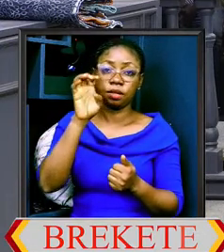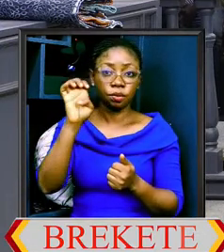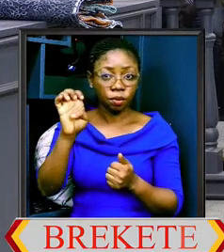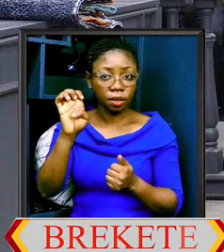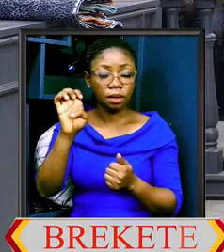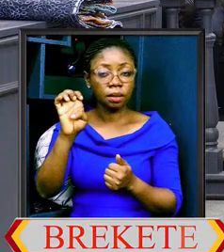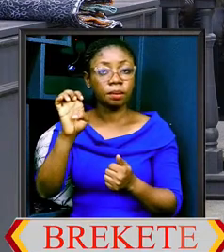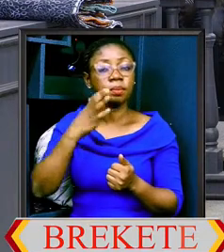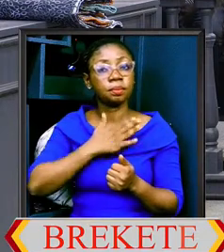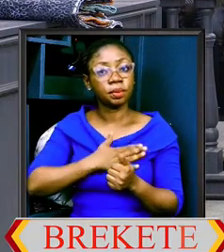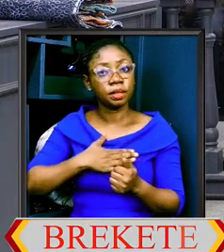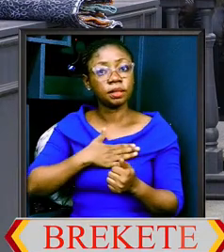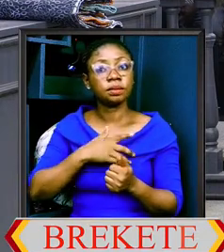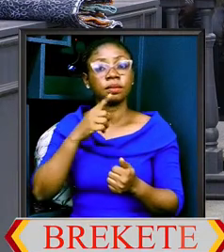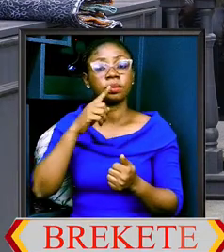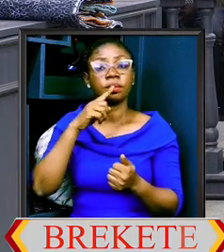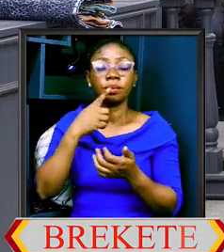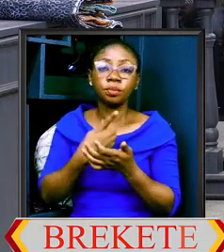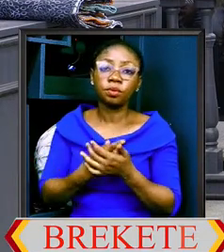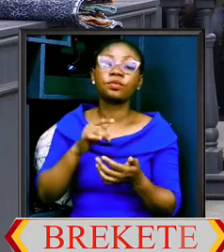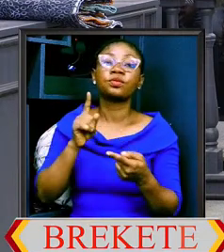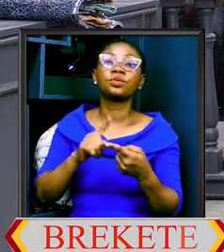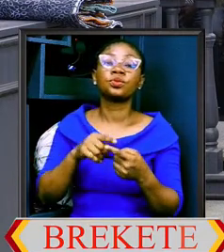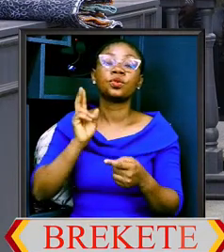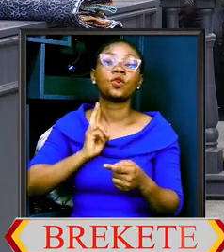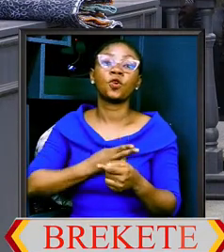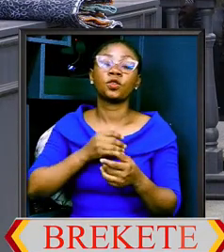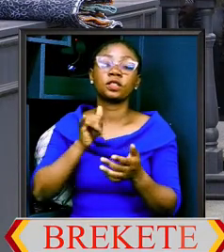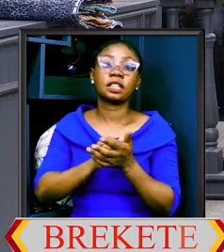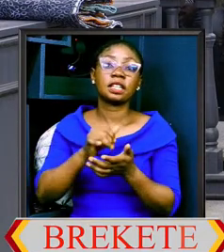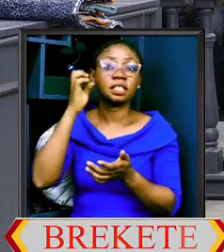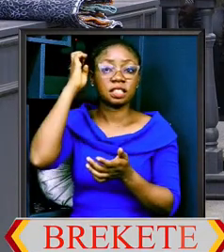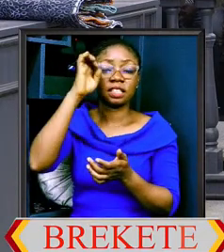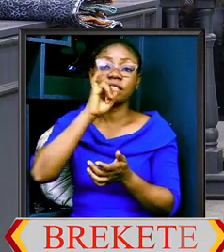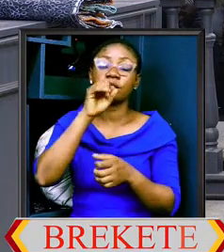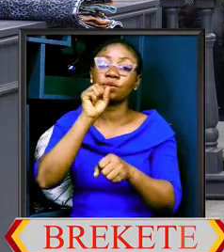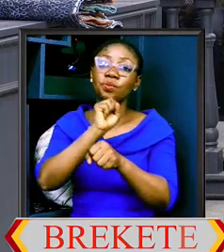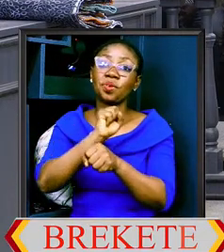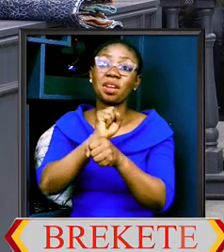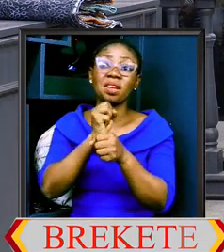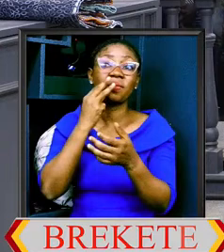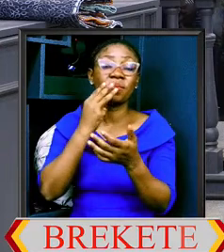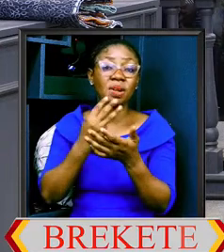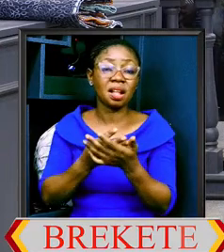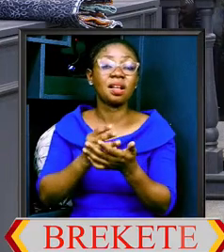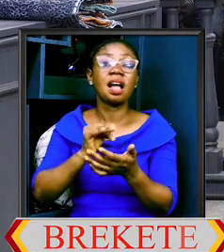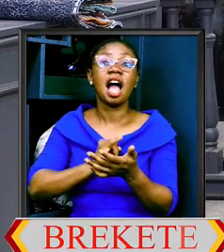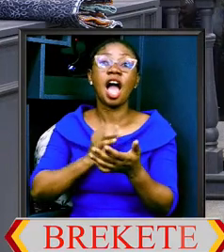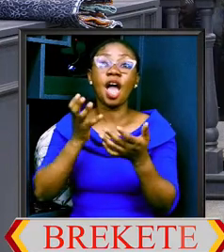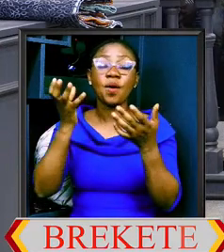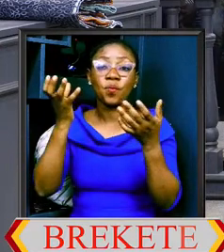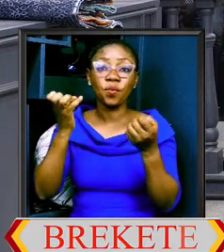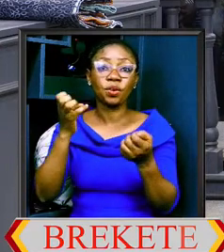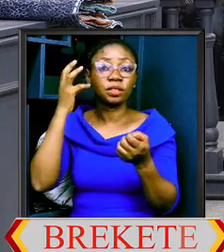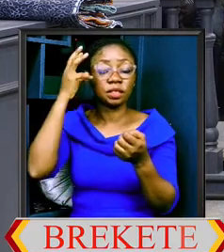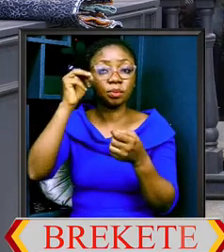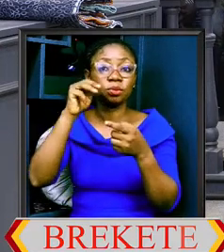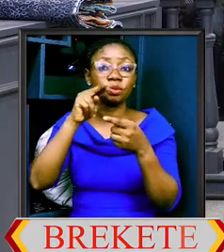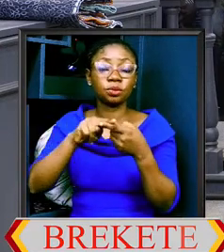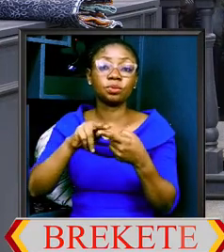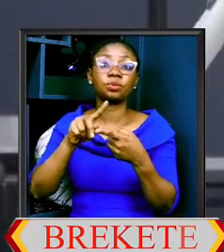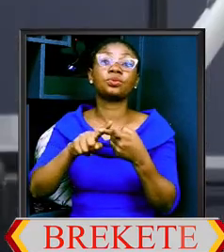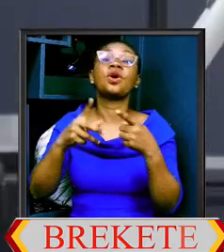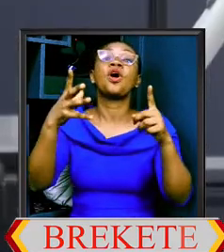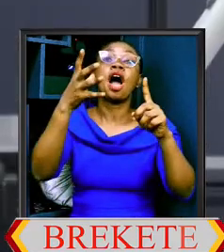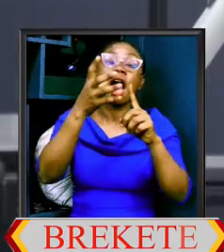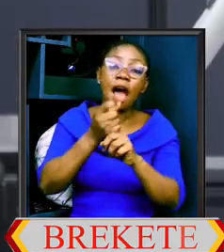Make CP Igwe prove to us say it dey work well. On, I want him to arrest the people that did